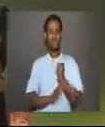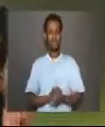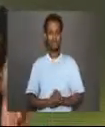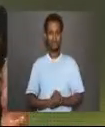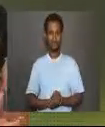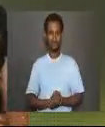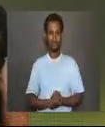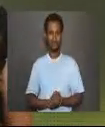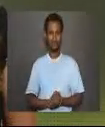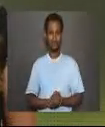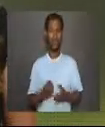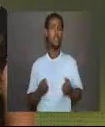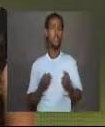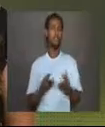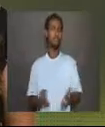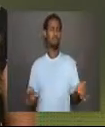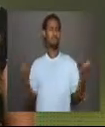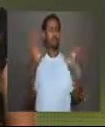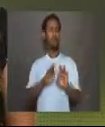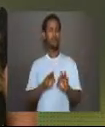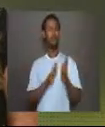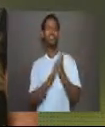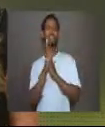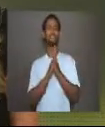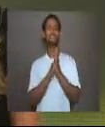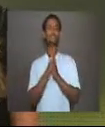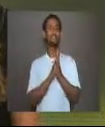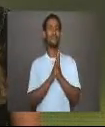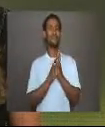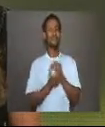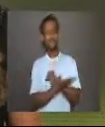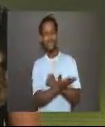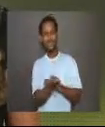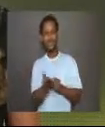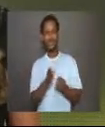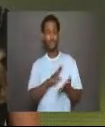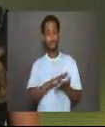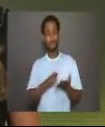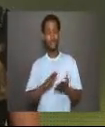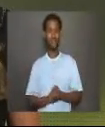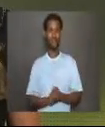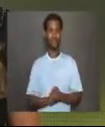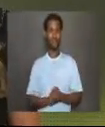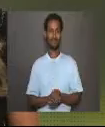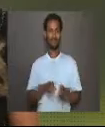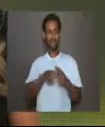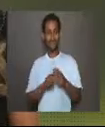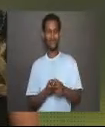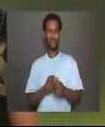There is a lot of important and interesting material to study, students. Let us begin.